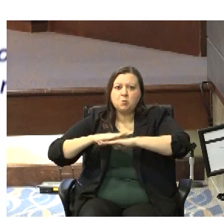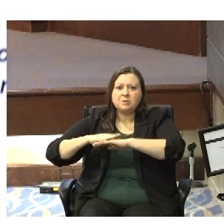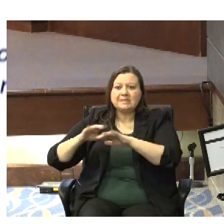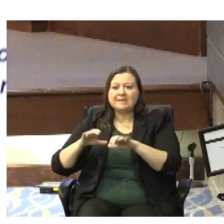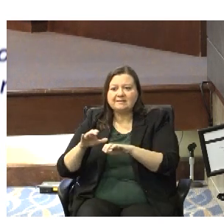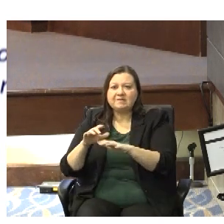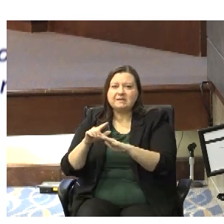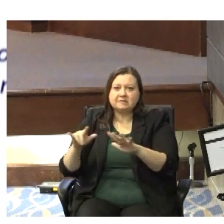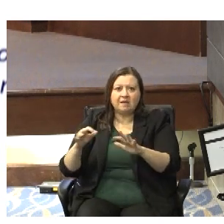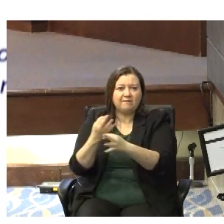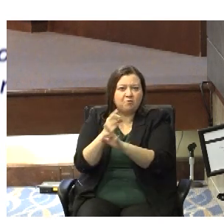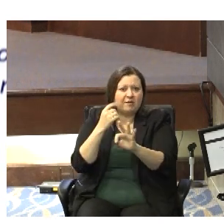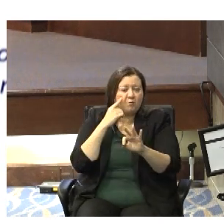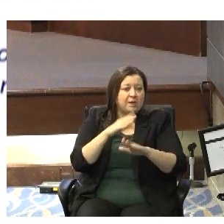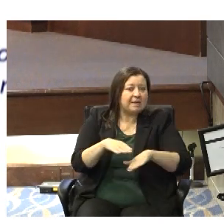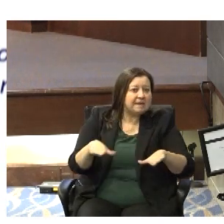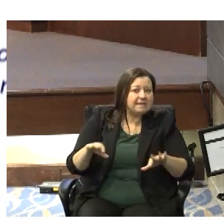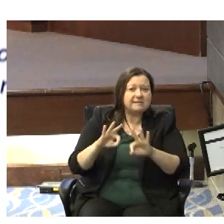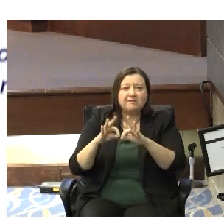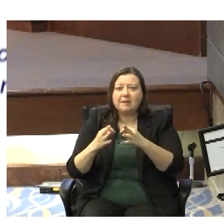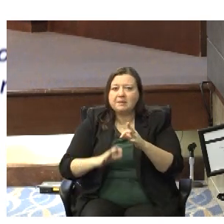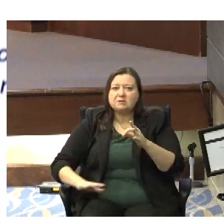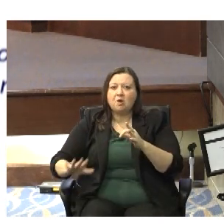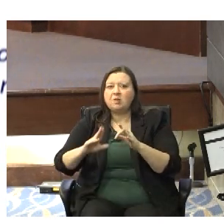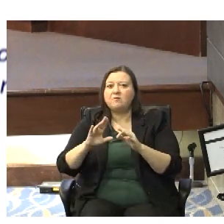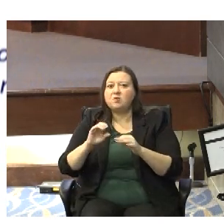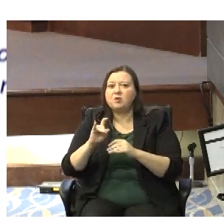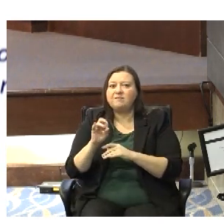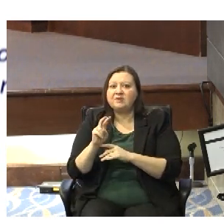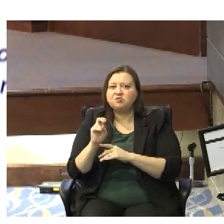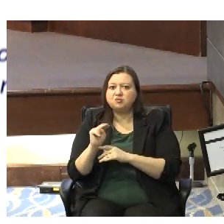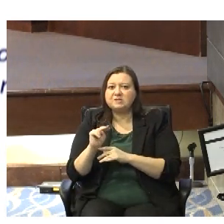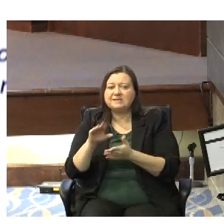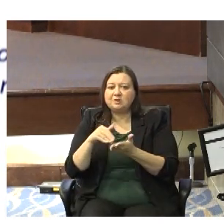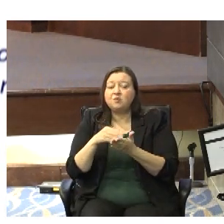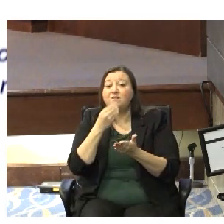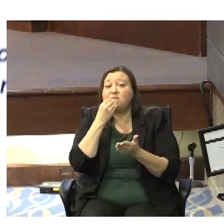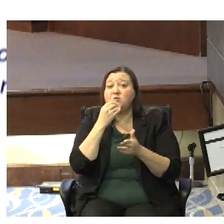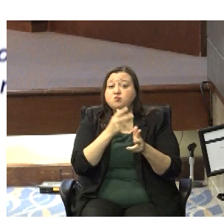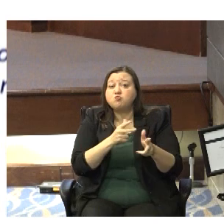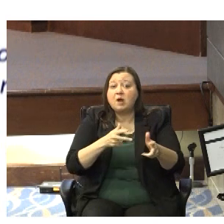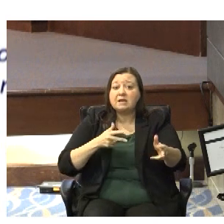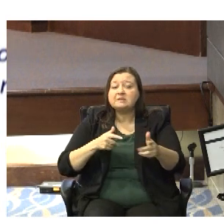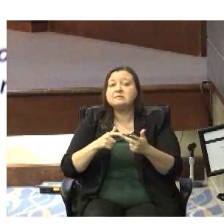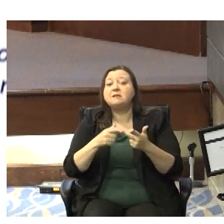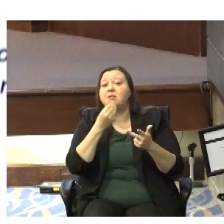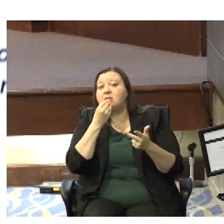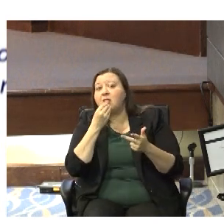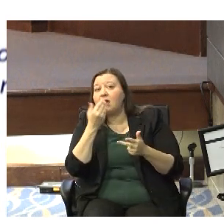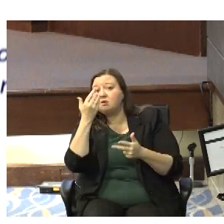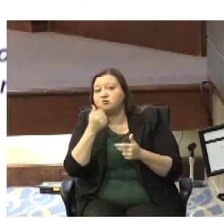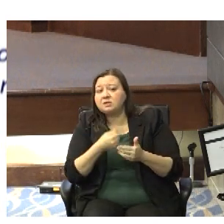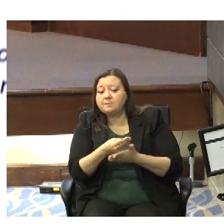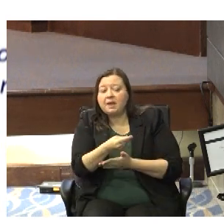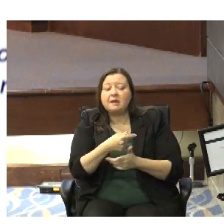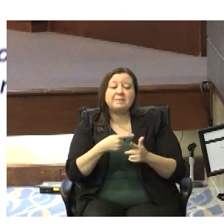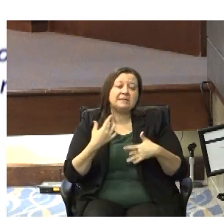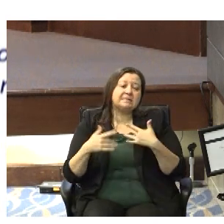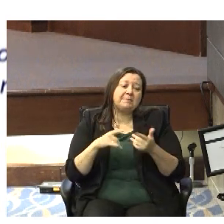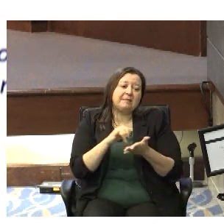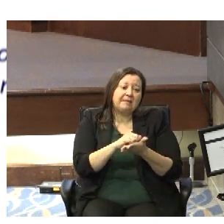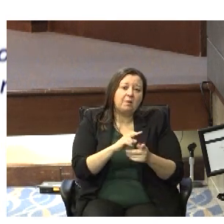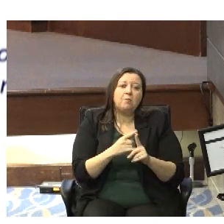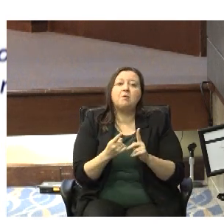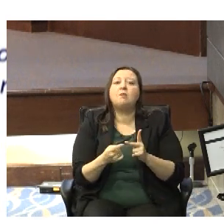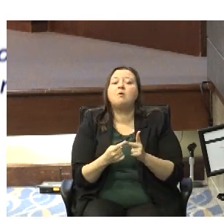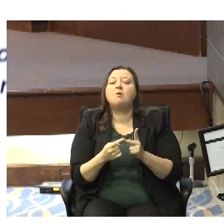free to the public for kids and families throughout the convention center. We'll have food trucks, people can grab lunch. Excited about that one, and then also